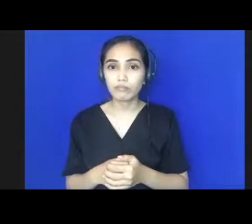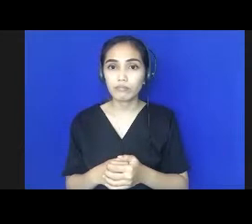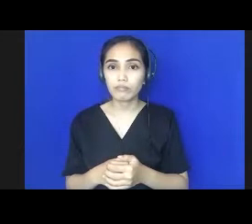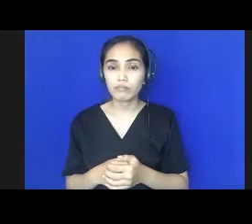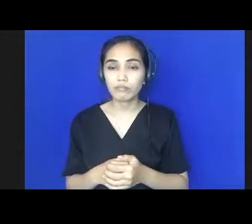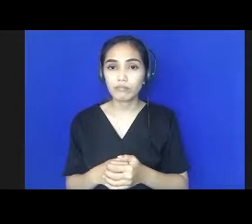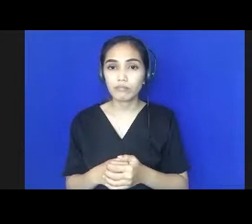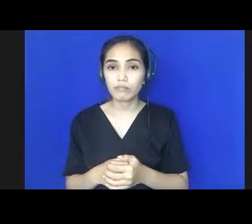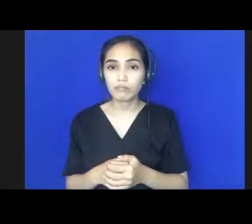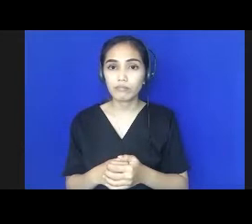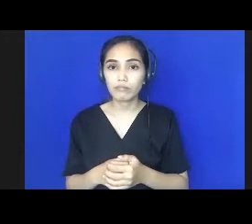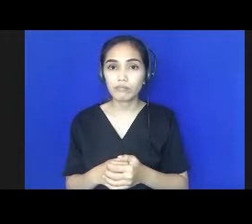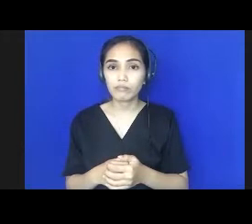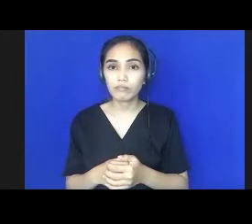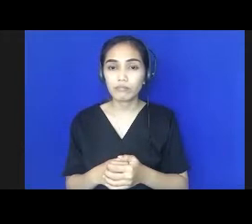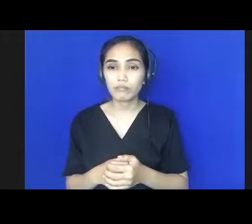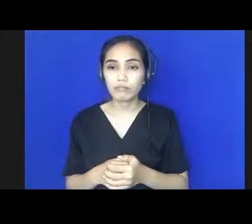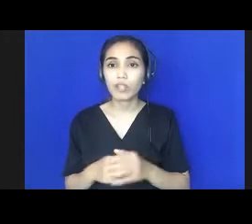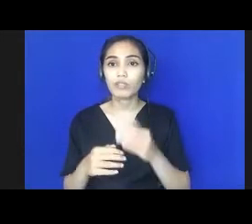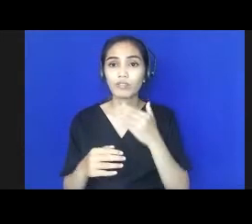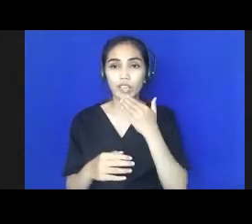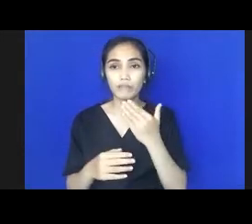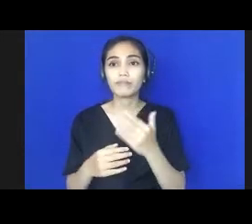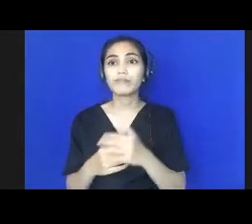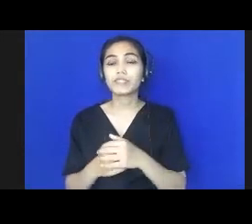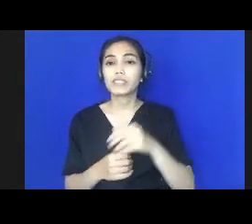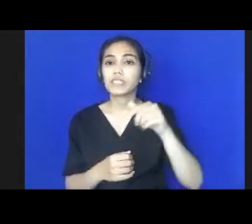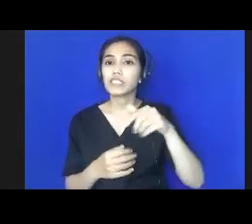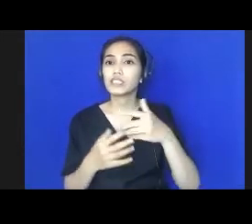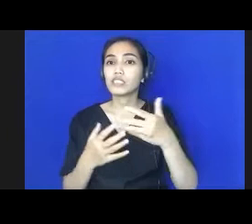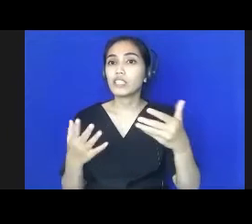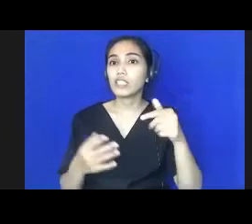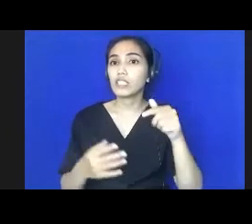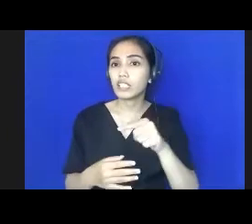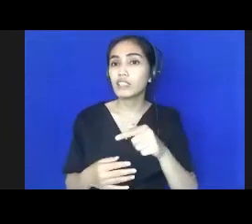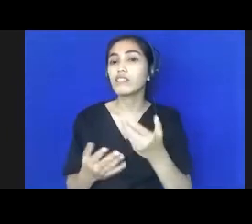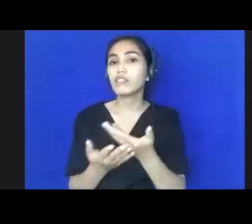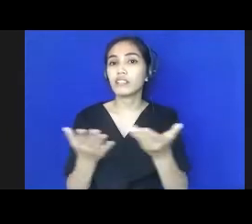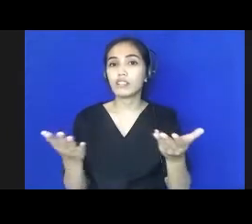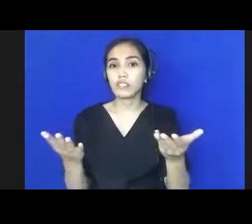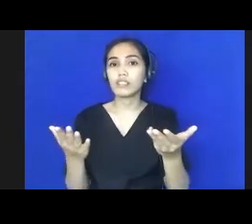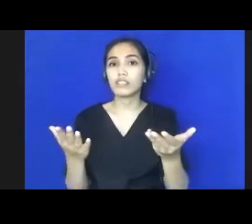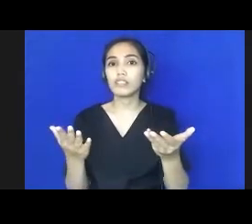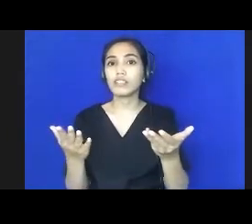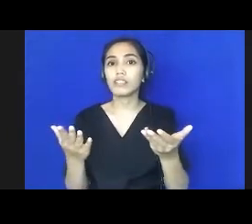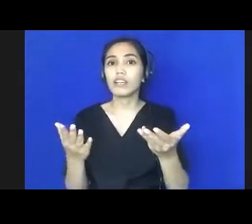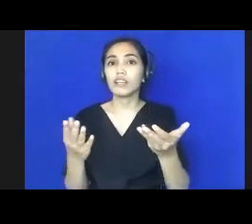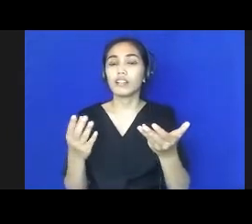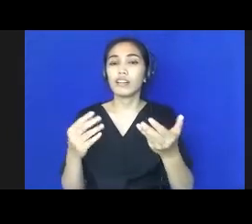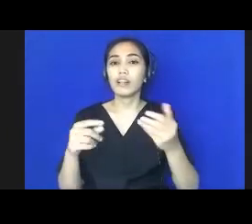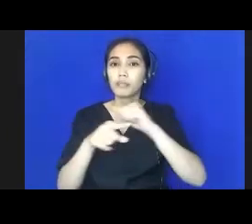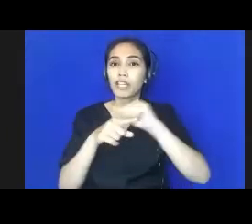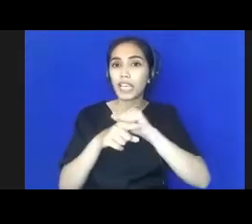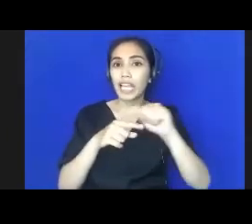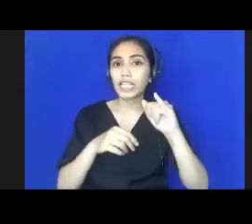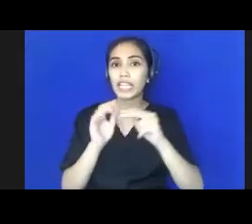Next slide. Thank you. So, yeah, this is an interactive training, EMO demo, which maybe